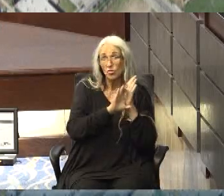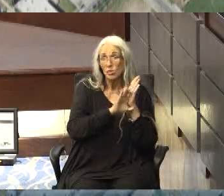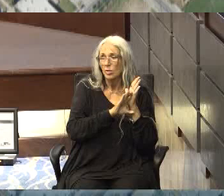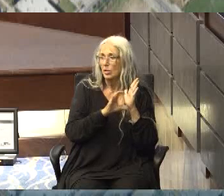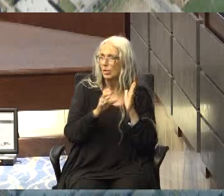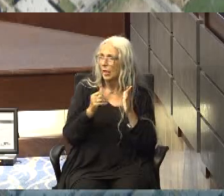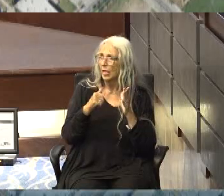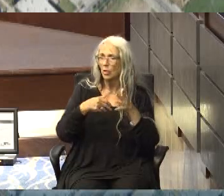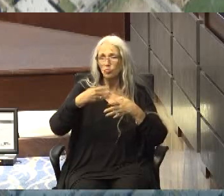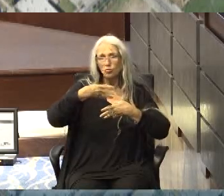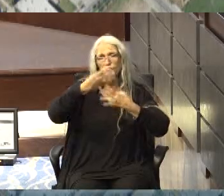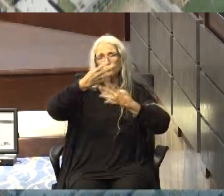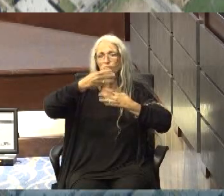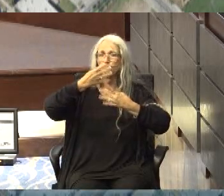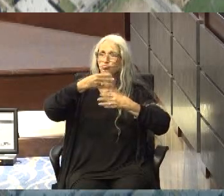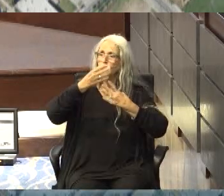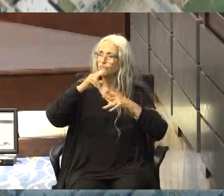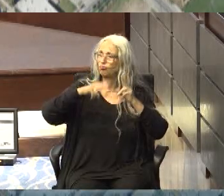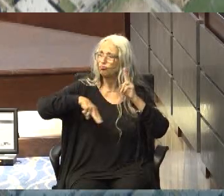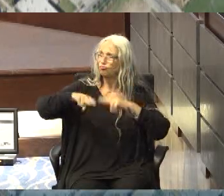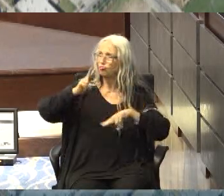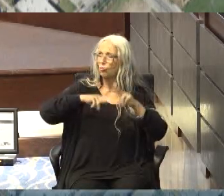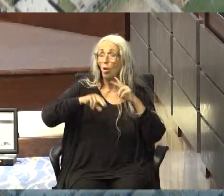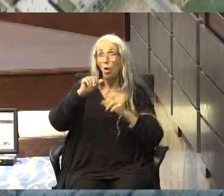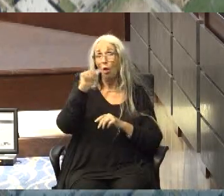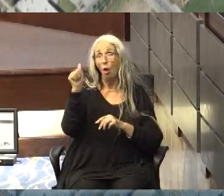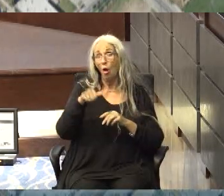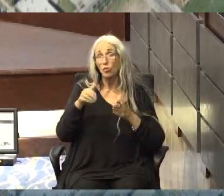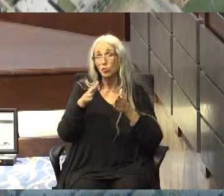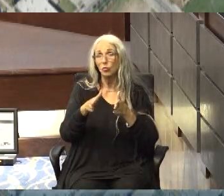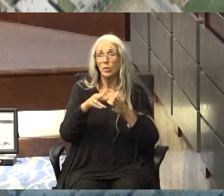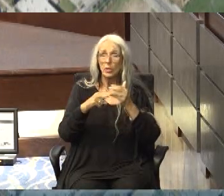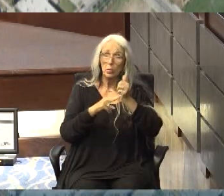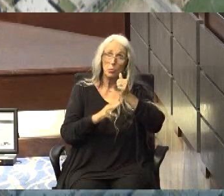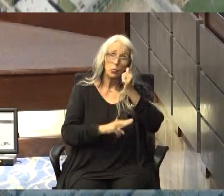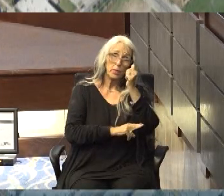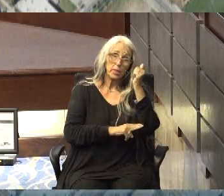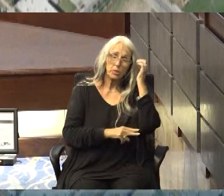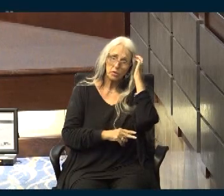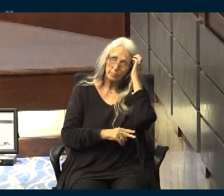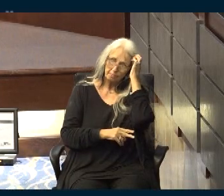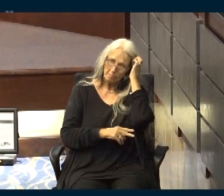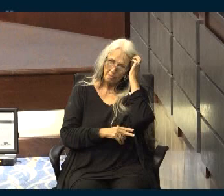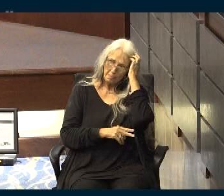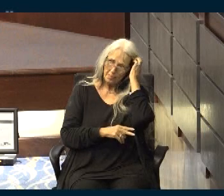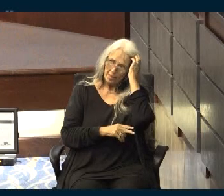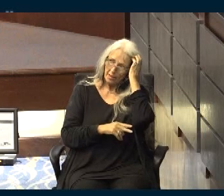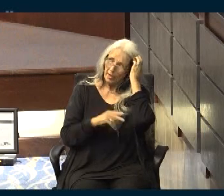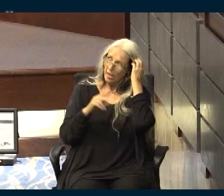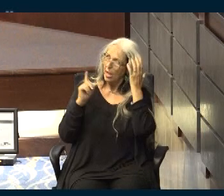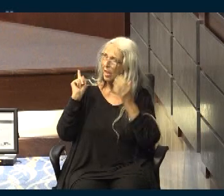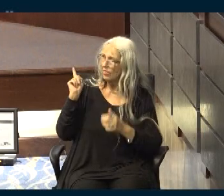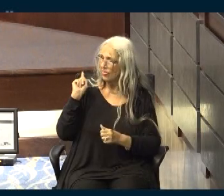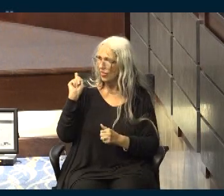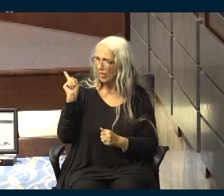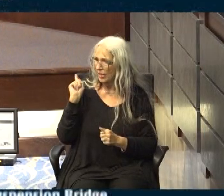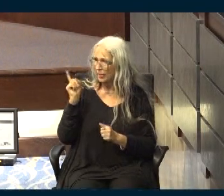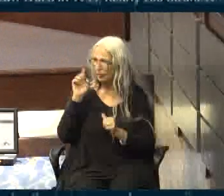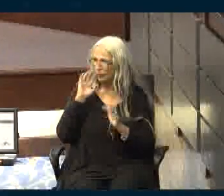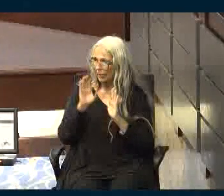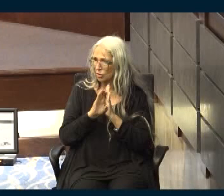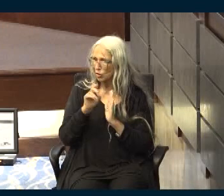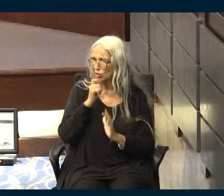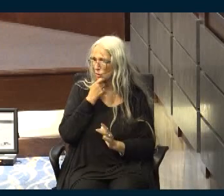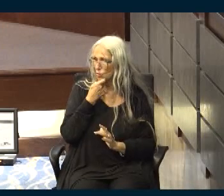they can scroll through and see Austin Avenue, they can see the bridge. And then this one is